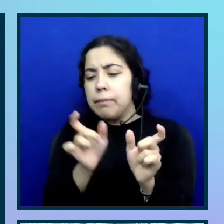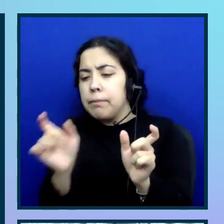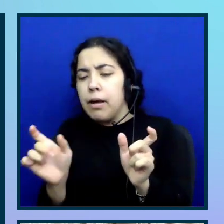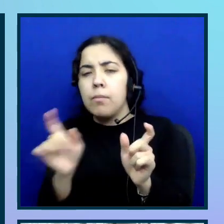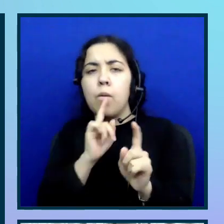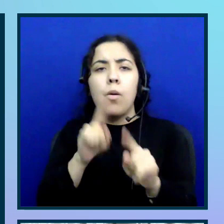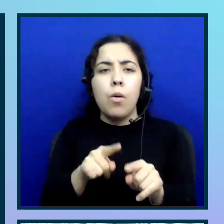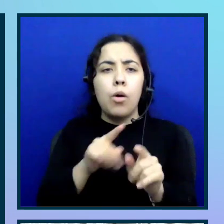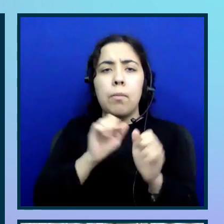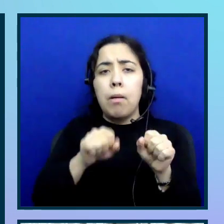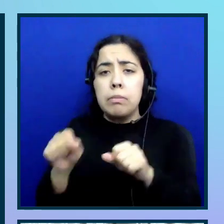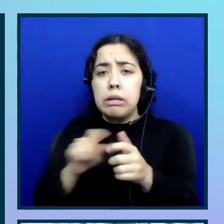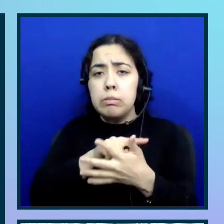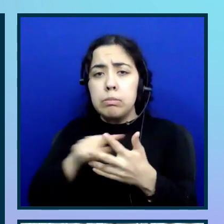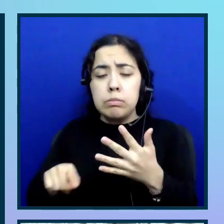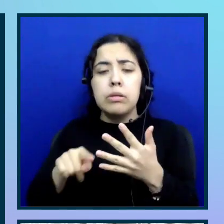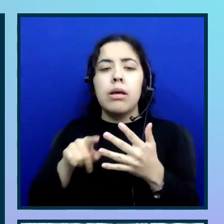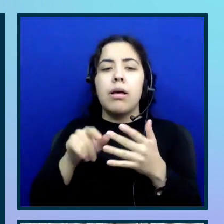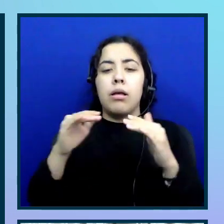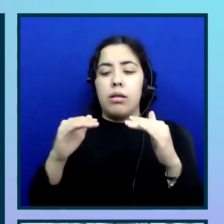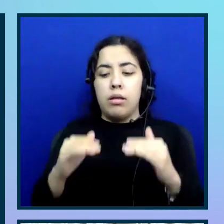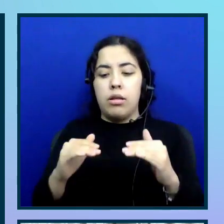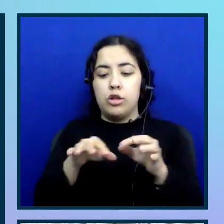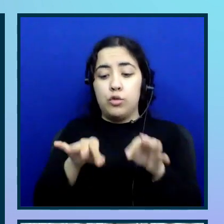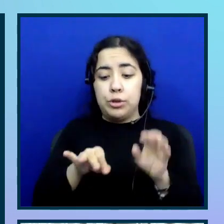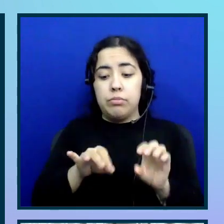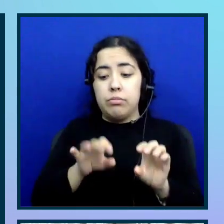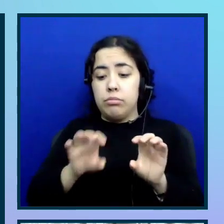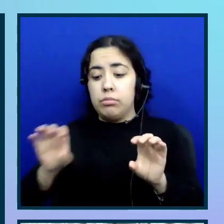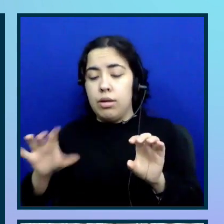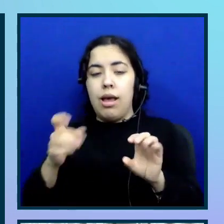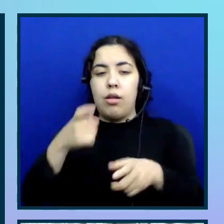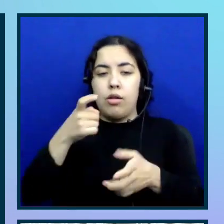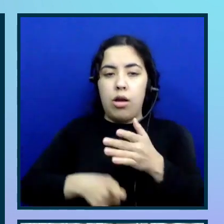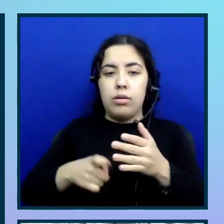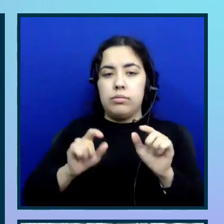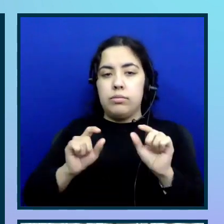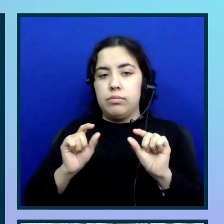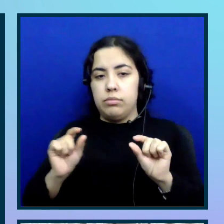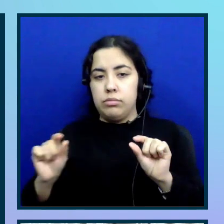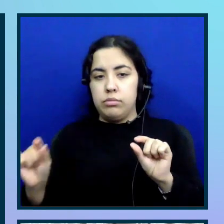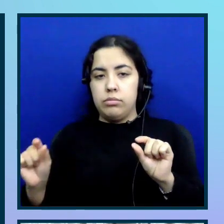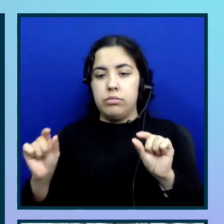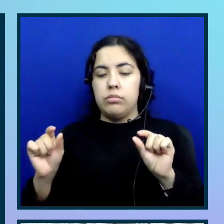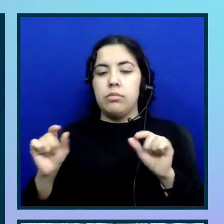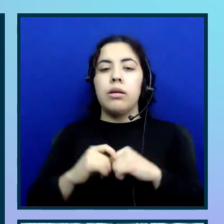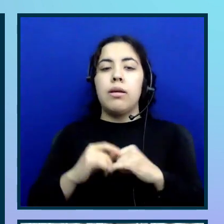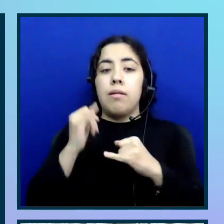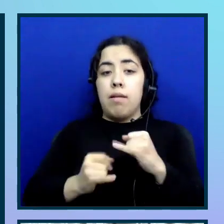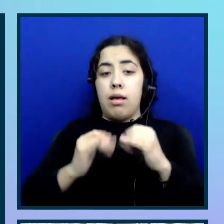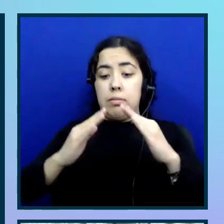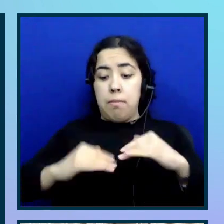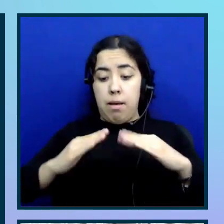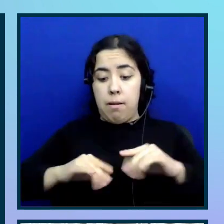along with the description of the item and a cost. Finally, at the very bottom of the page, there is a frequently asked questions